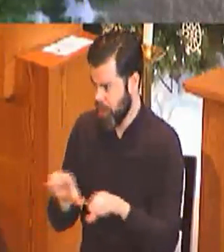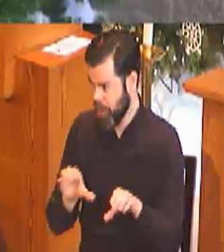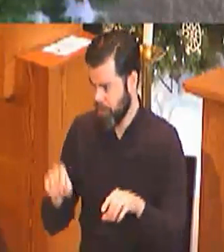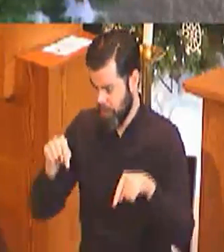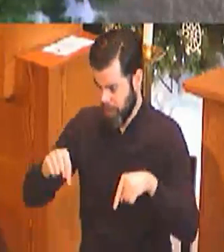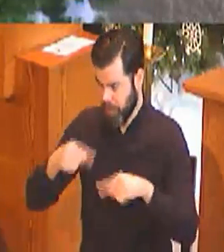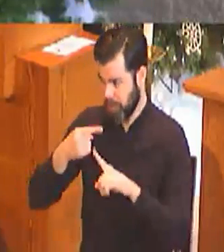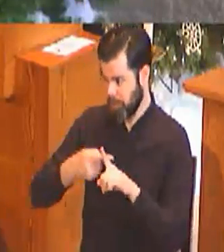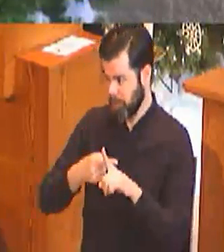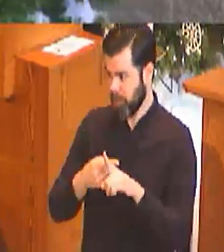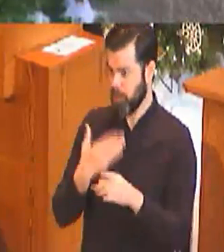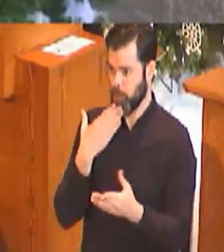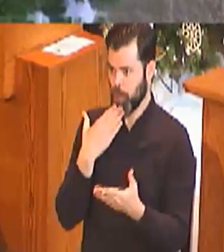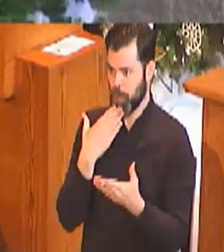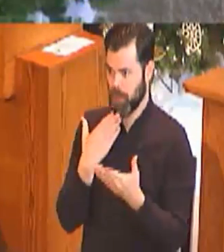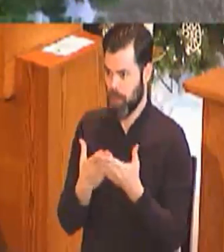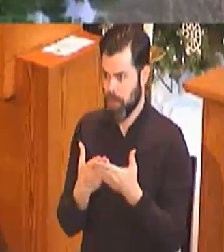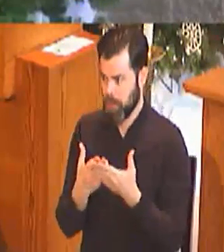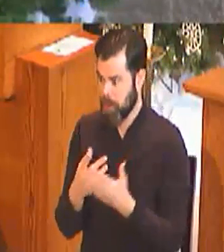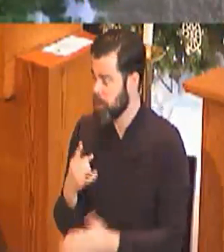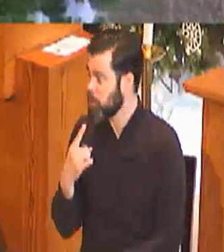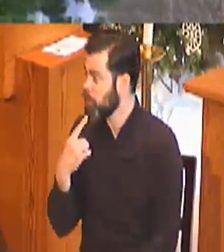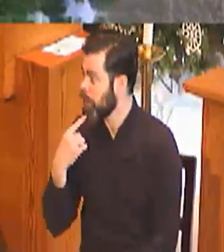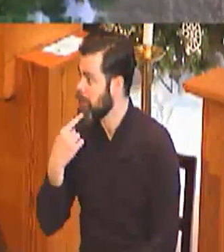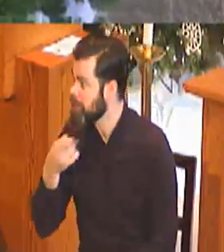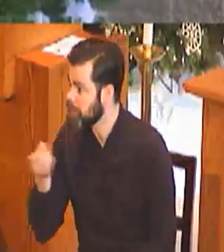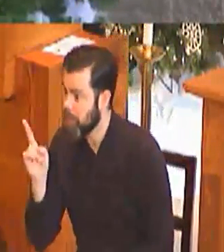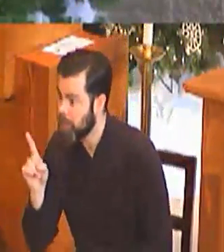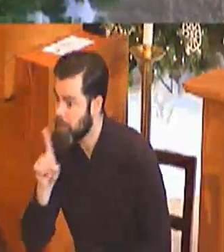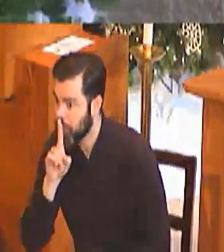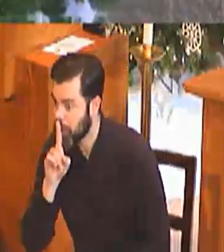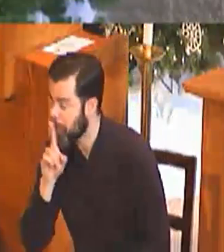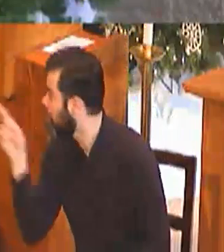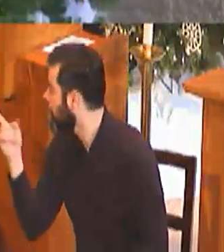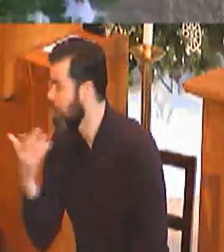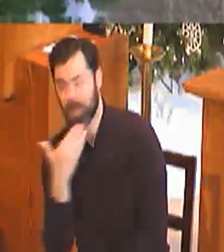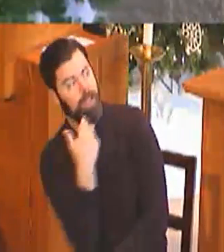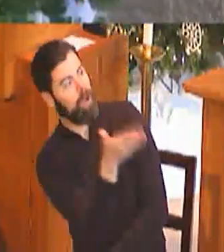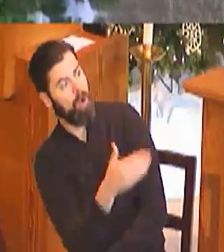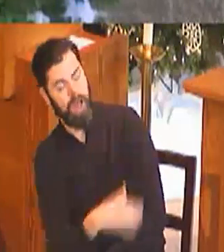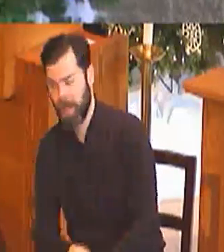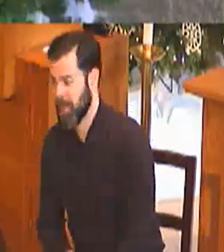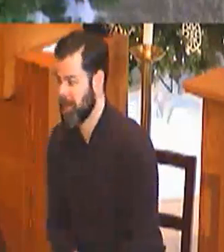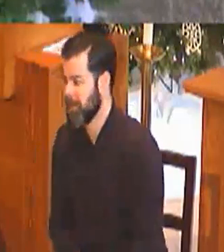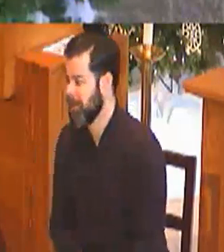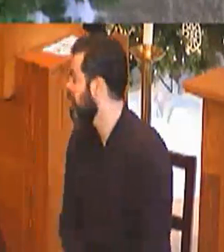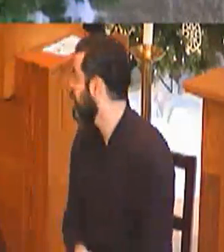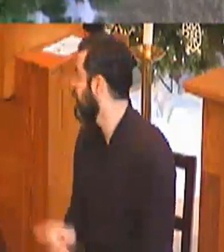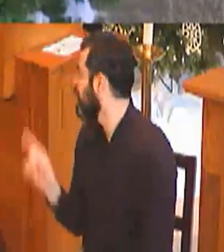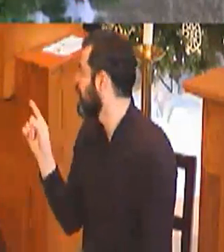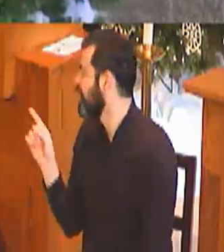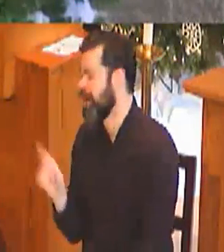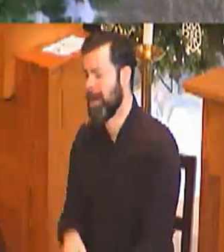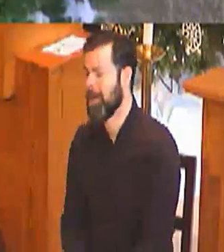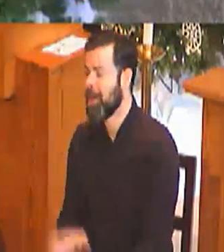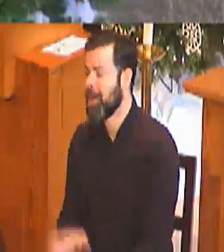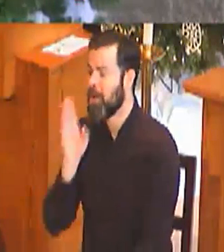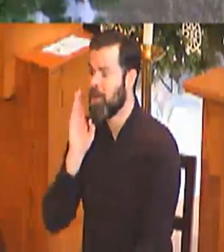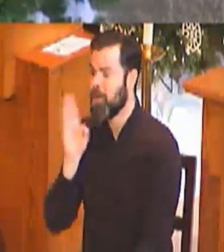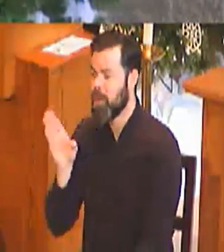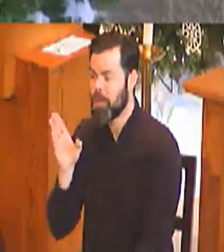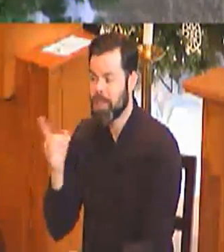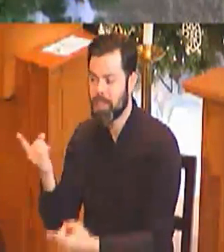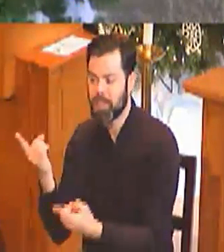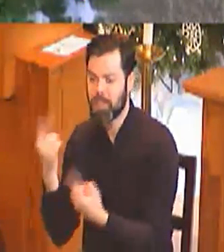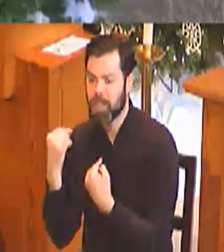good. Should I say what it is? Go ahead. Okay. It's going to be, you know, you all just come